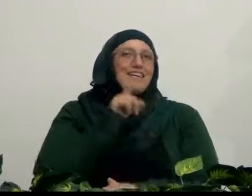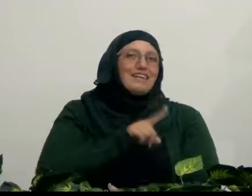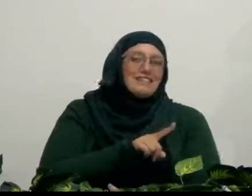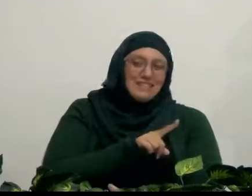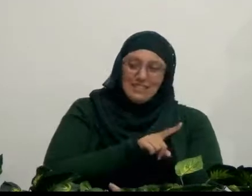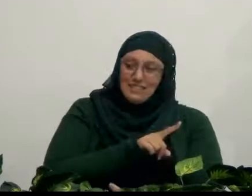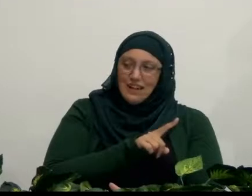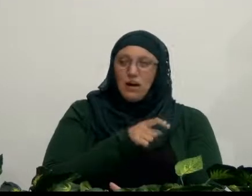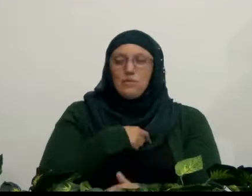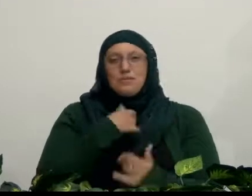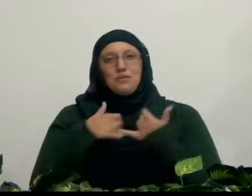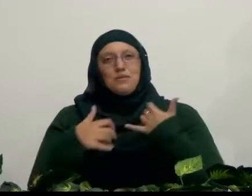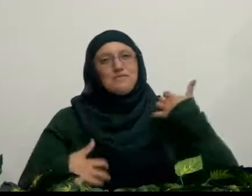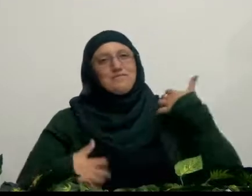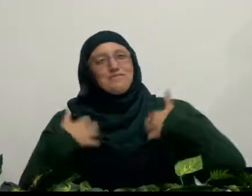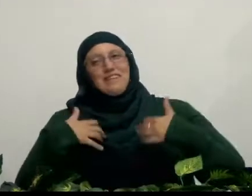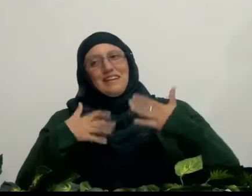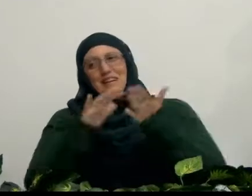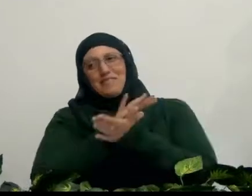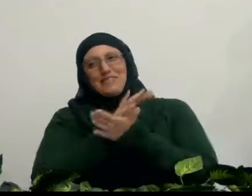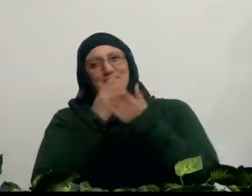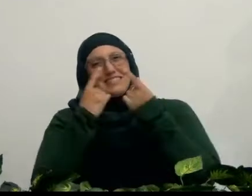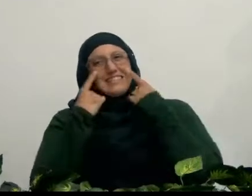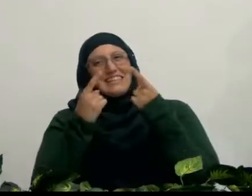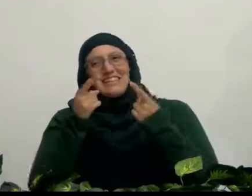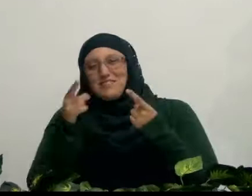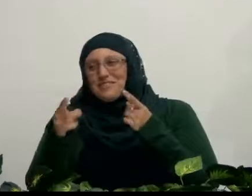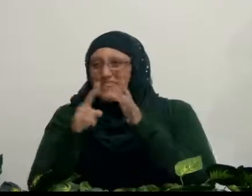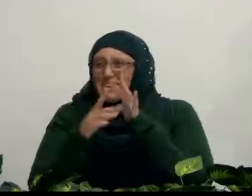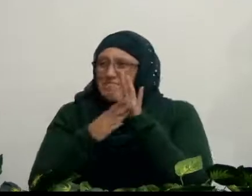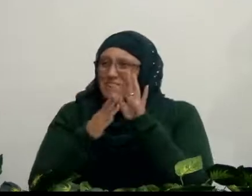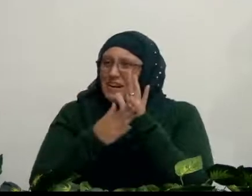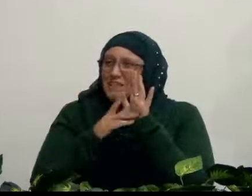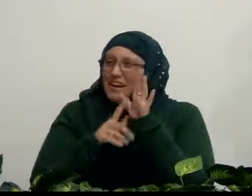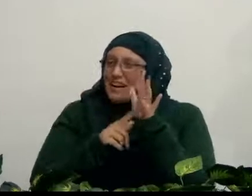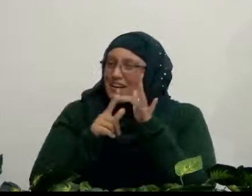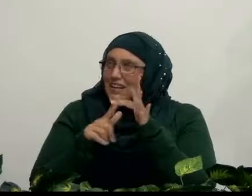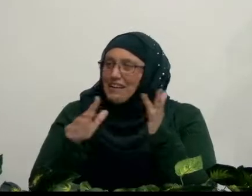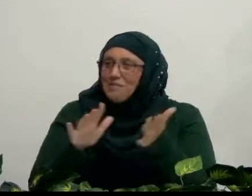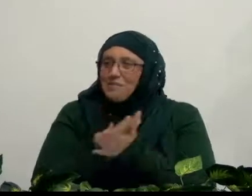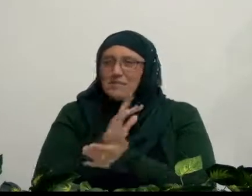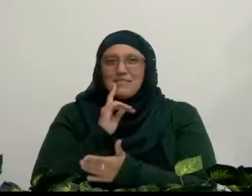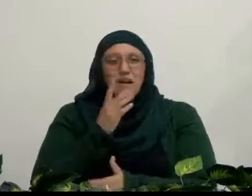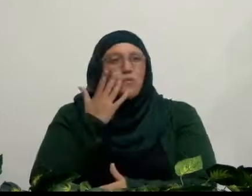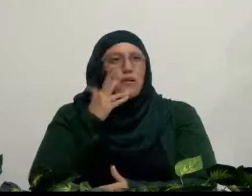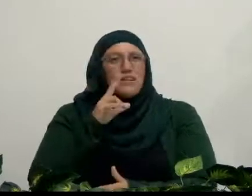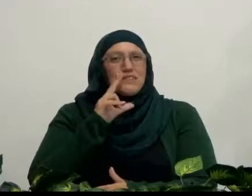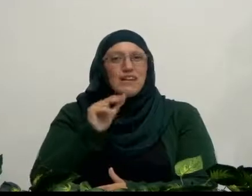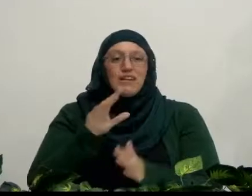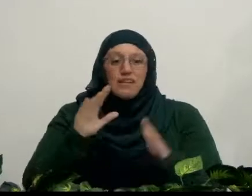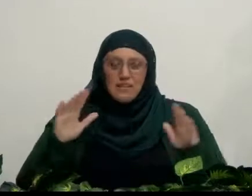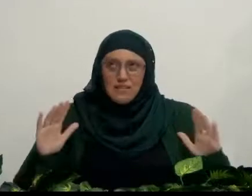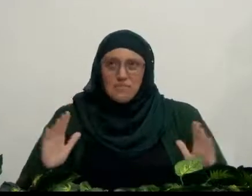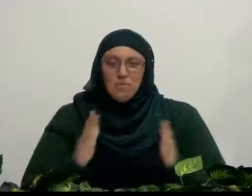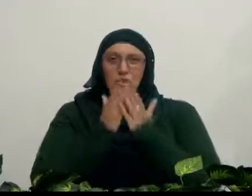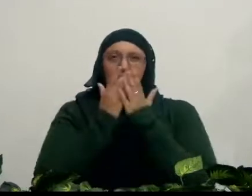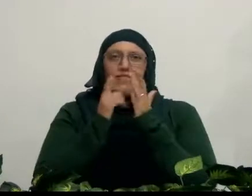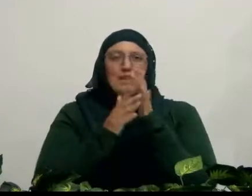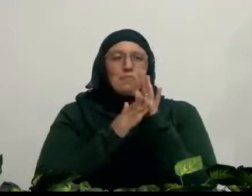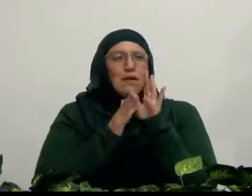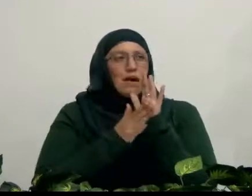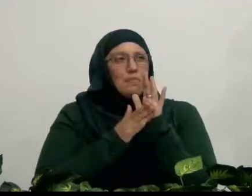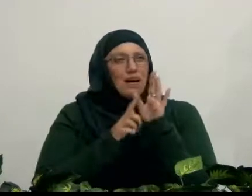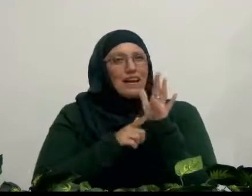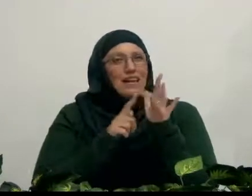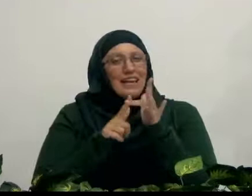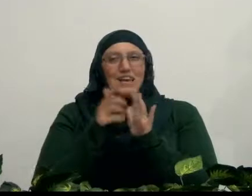him, alhamdulillah, on the stage and emceeing it. When he said the birth of Imam Ali alayhi salam, he meant the spiritual birth,